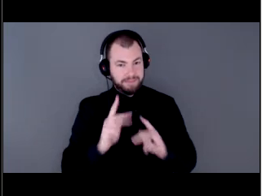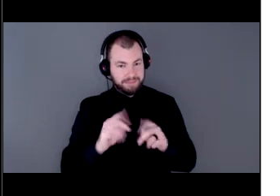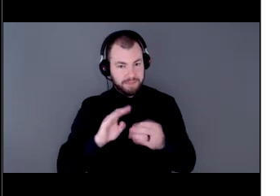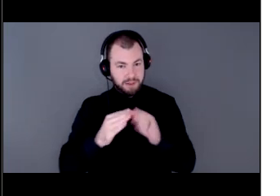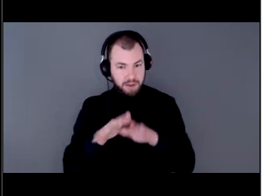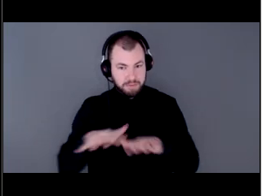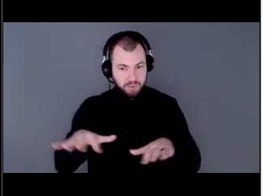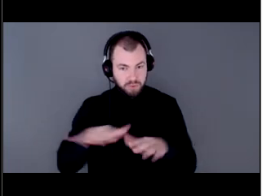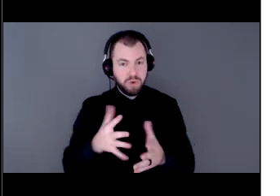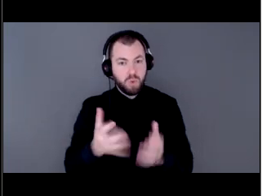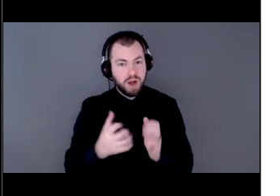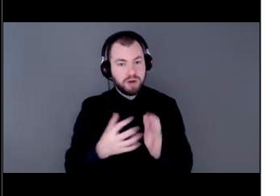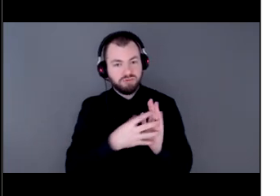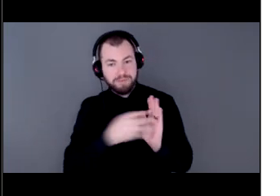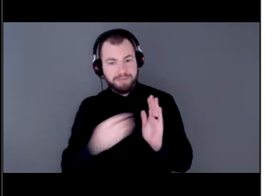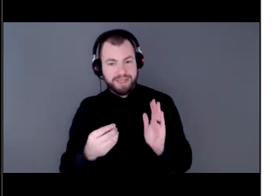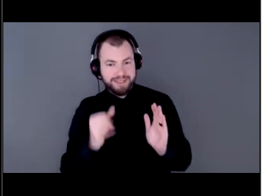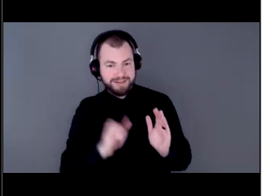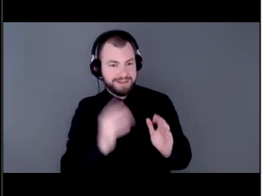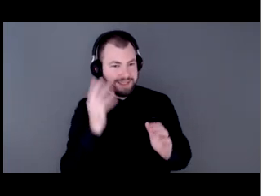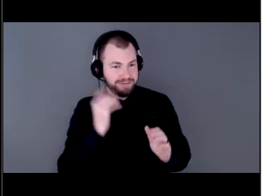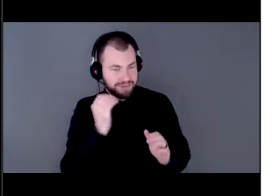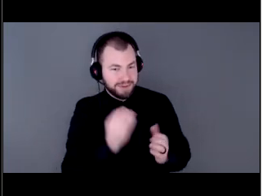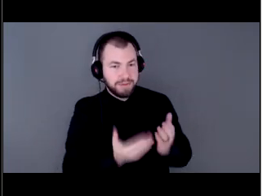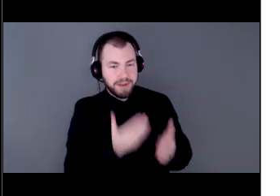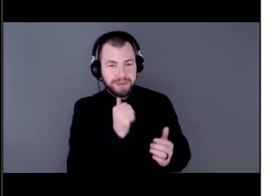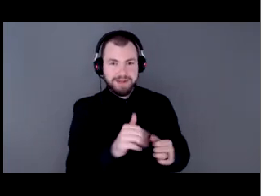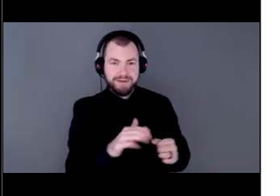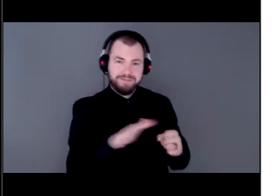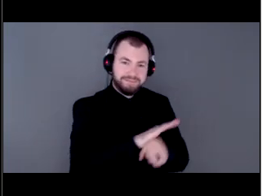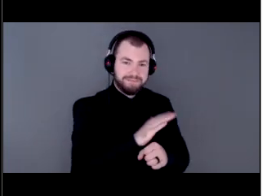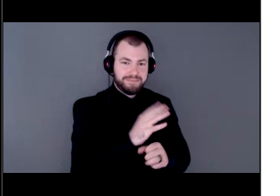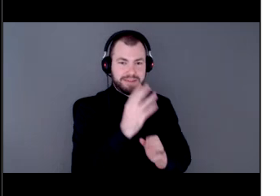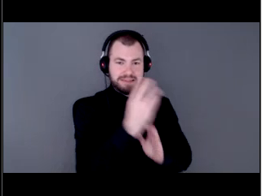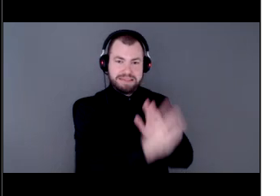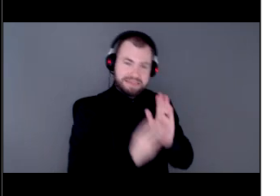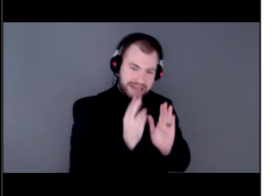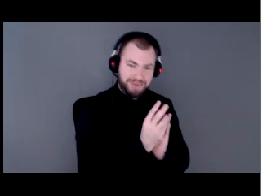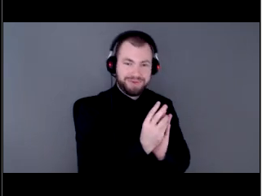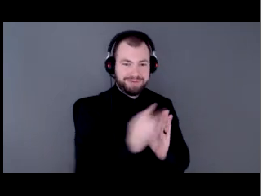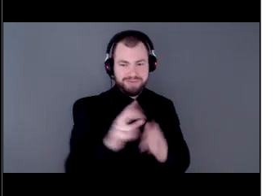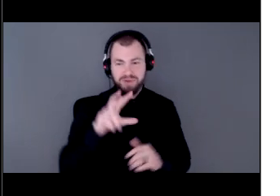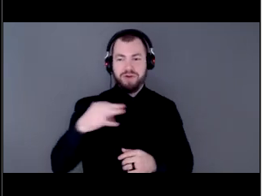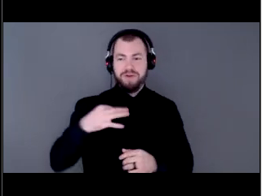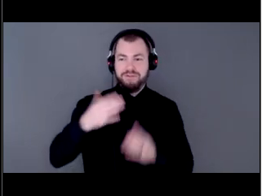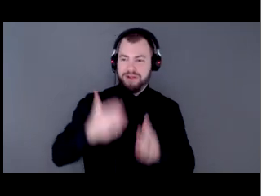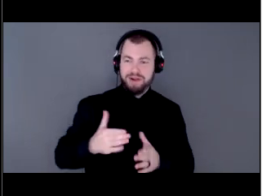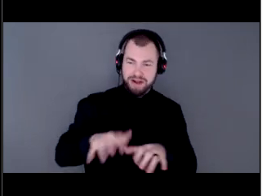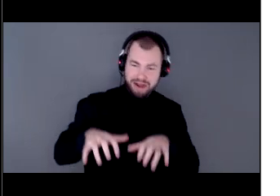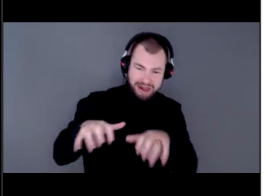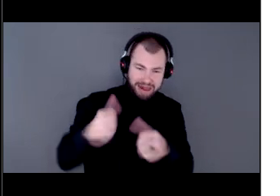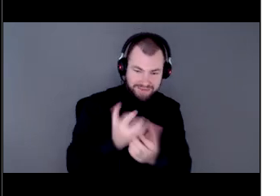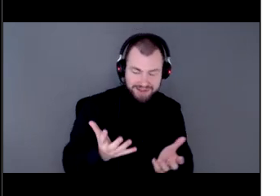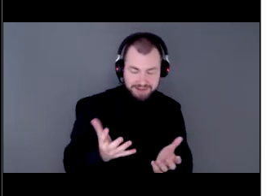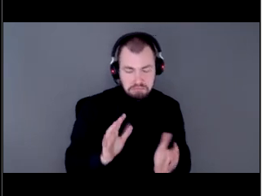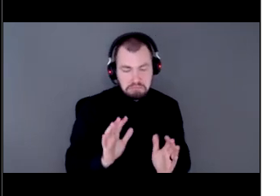kind of experience, maybe not do the whole 6-hour event that has everything and 30 volunteers, but maybe focus